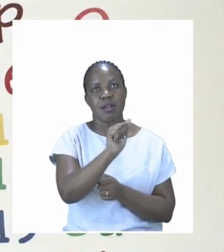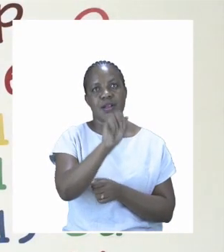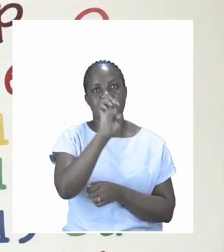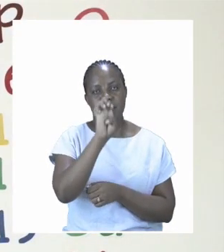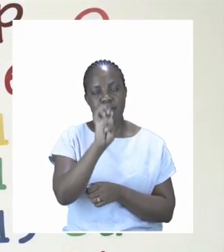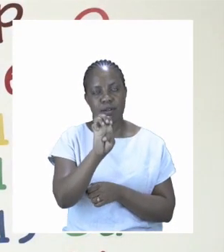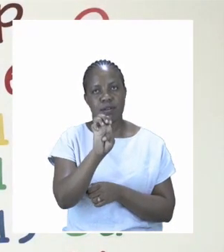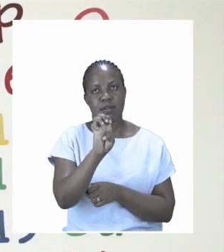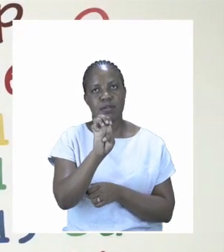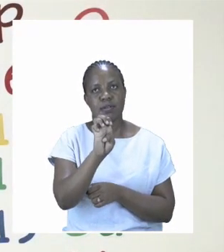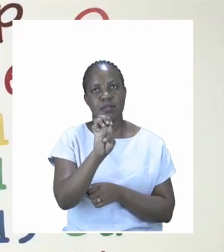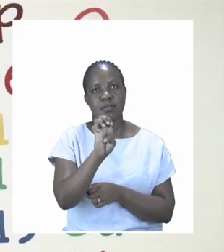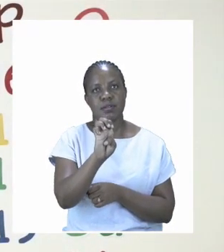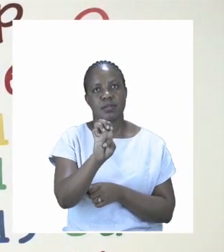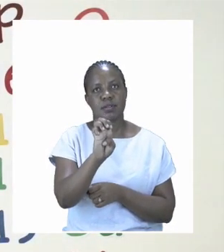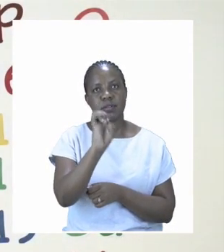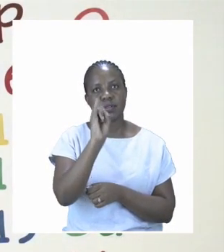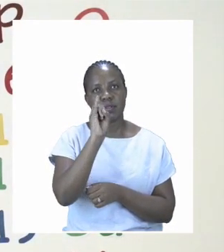E,